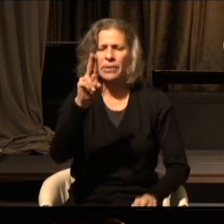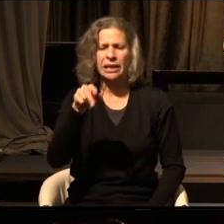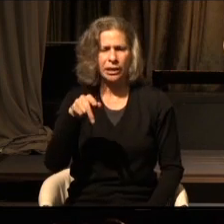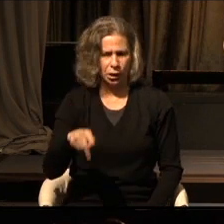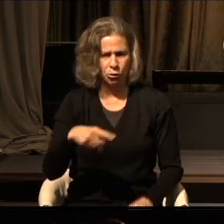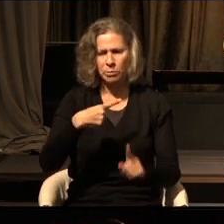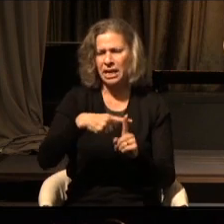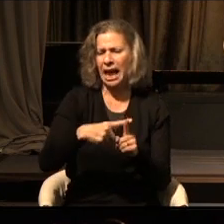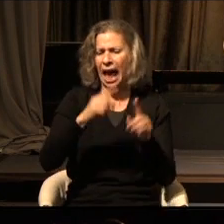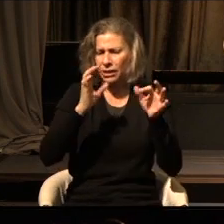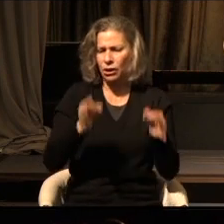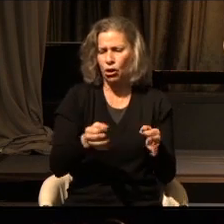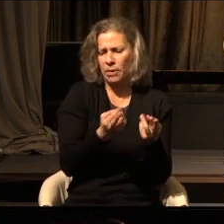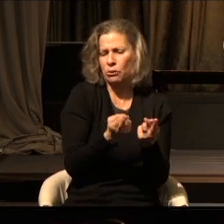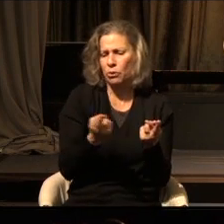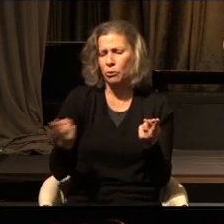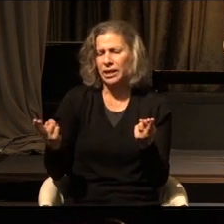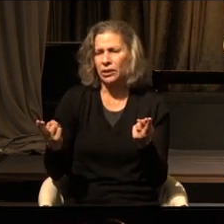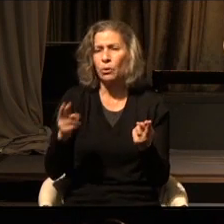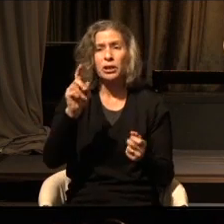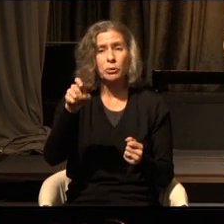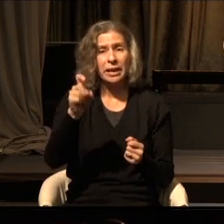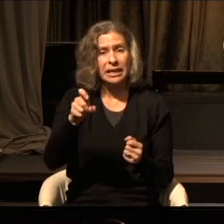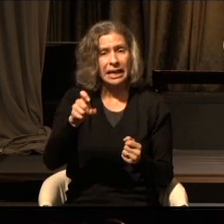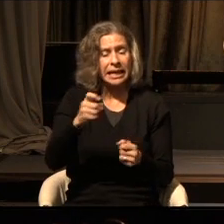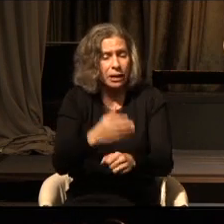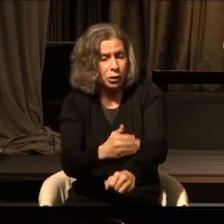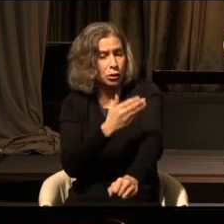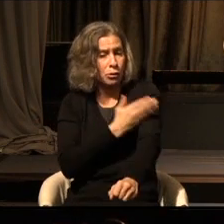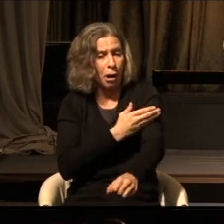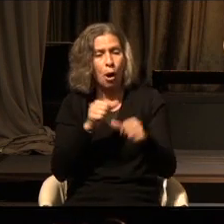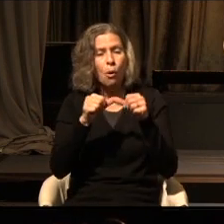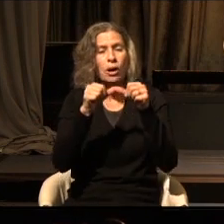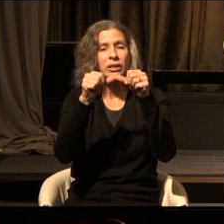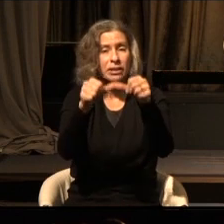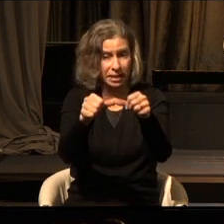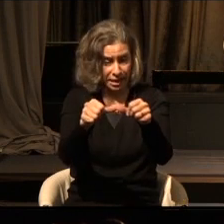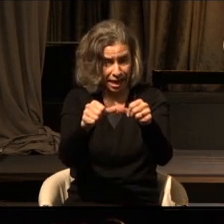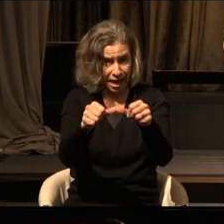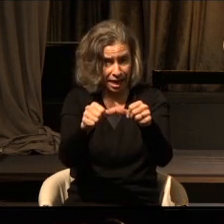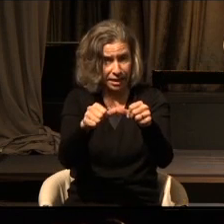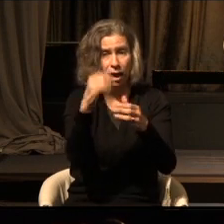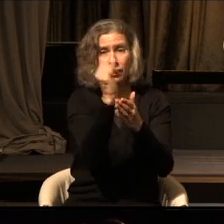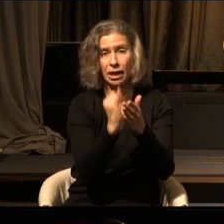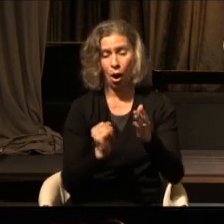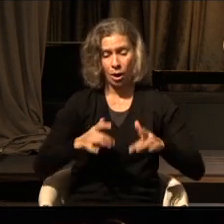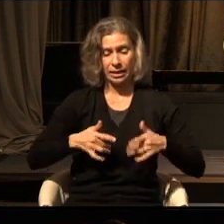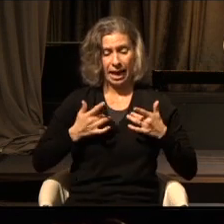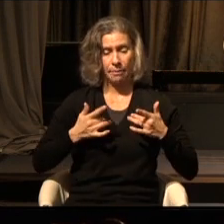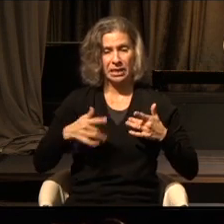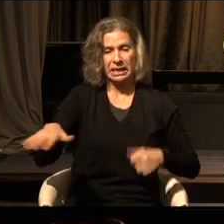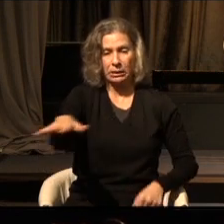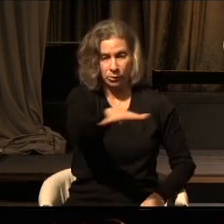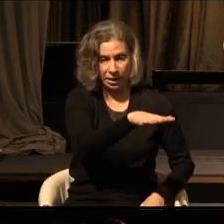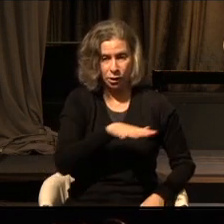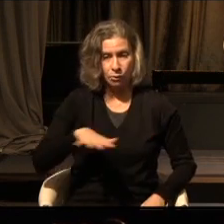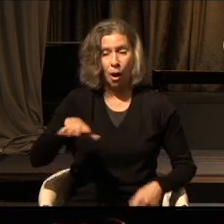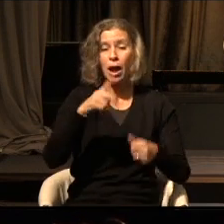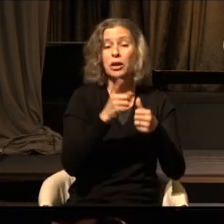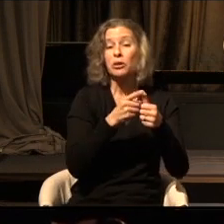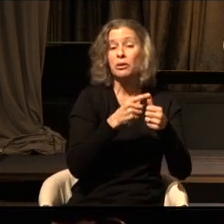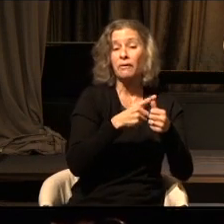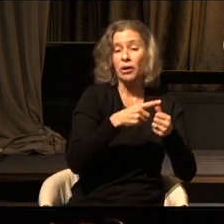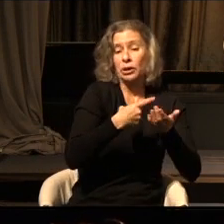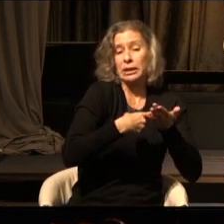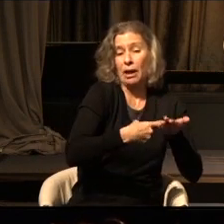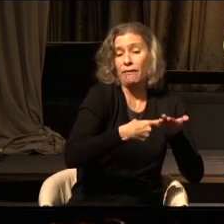what resources may be needed to grow or to sustain the region, the arts happenings region-wide. The first round of these